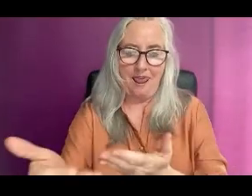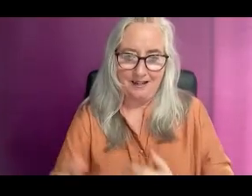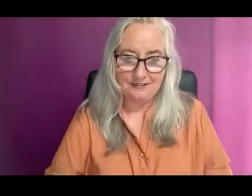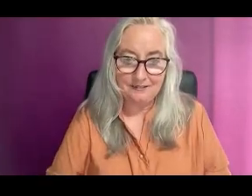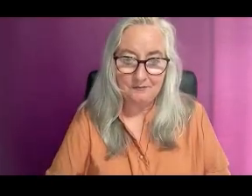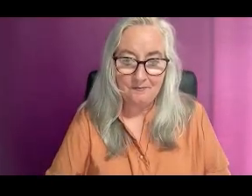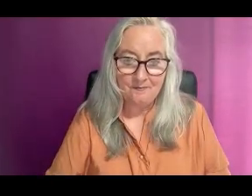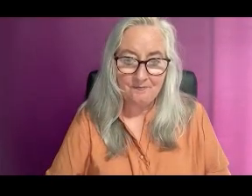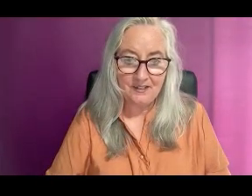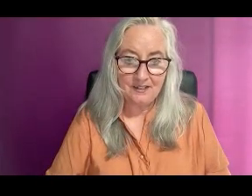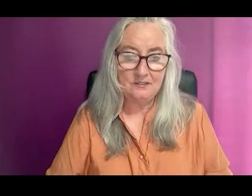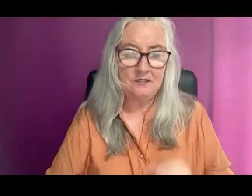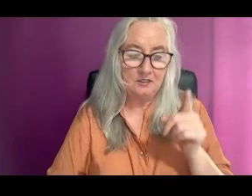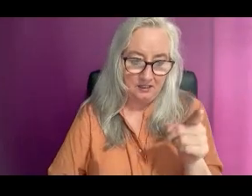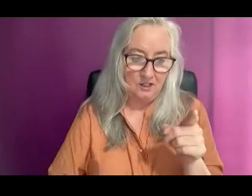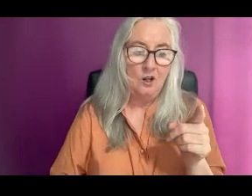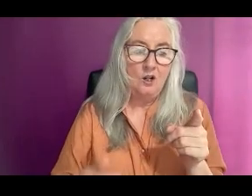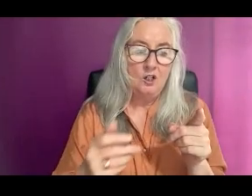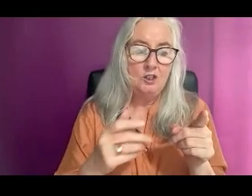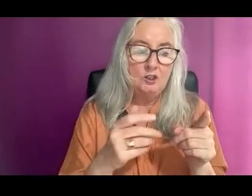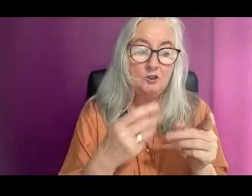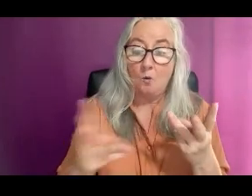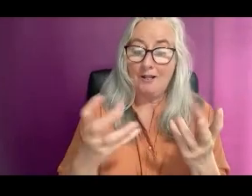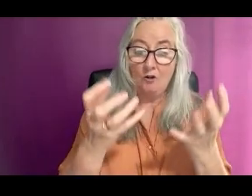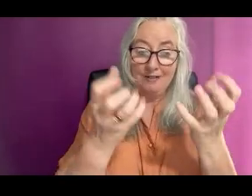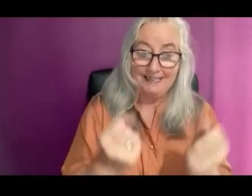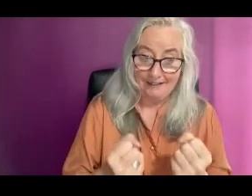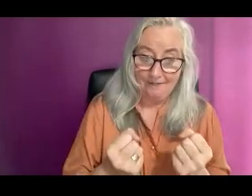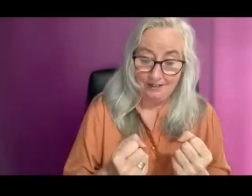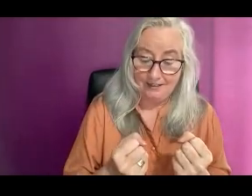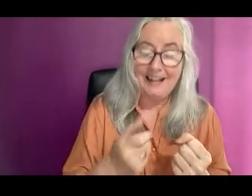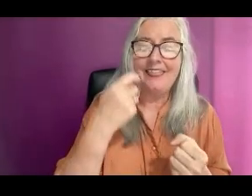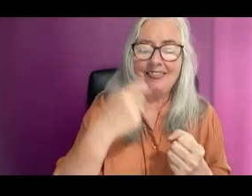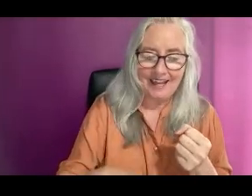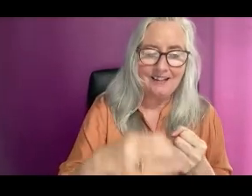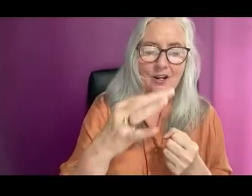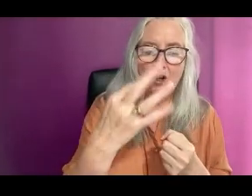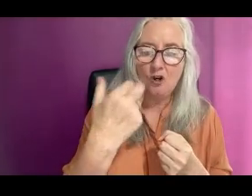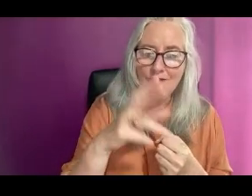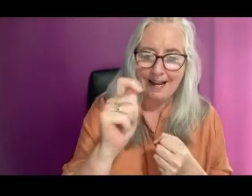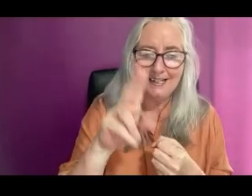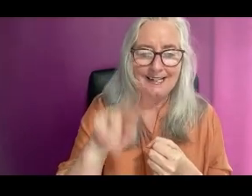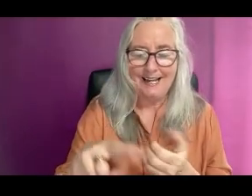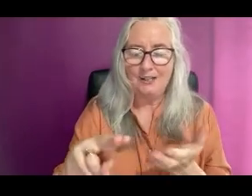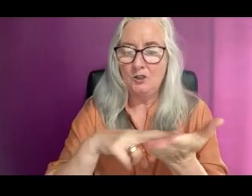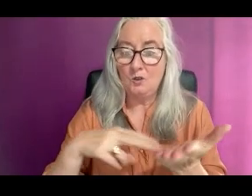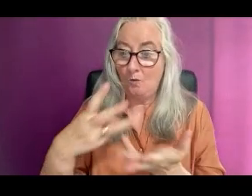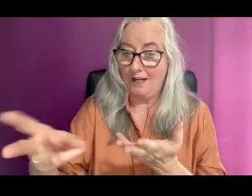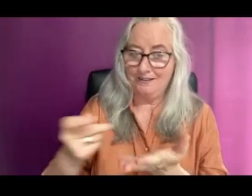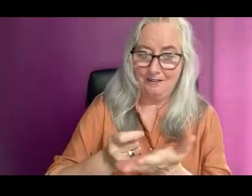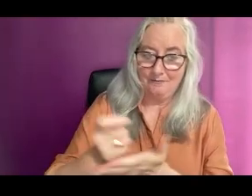approval letter has been received, the grant can then be used,